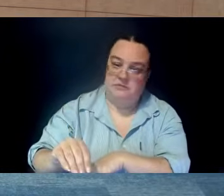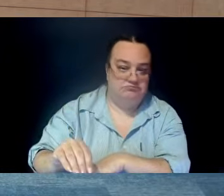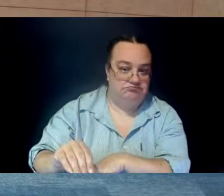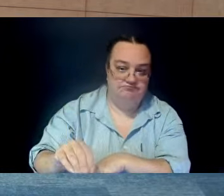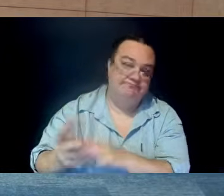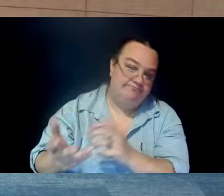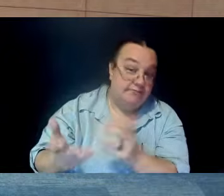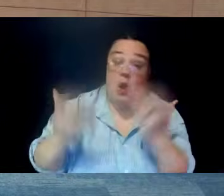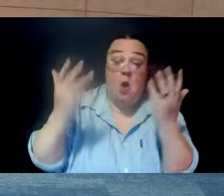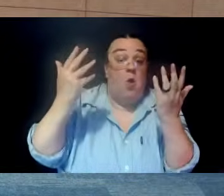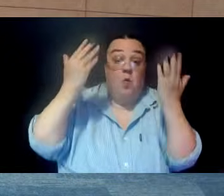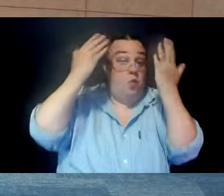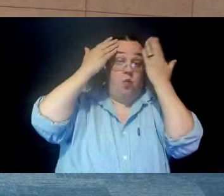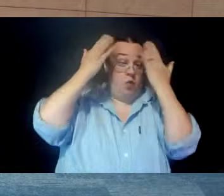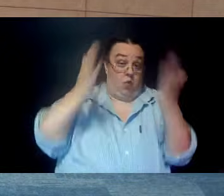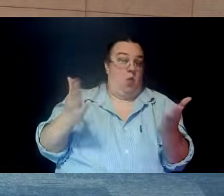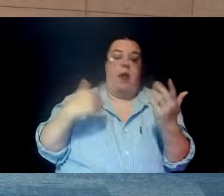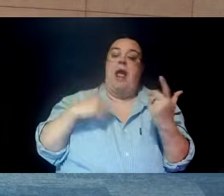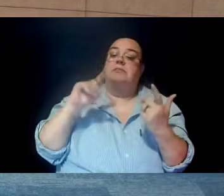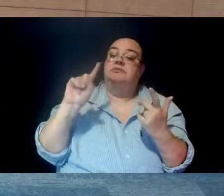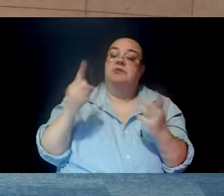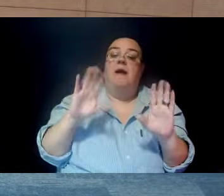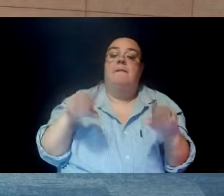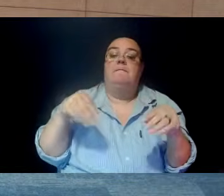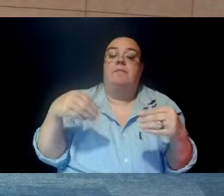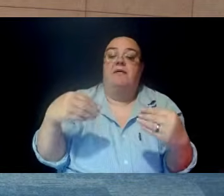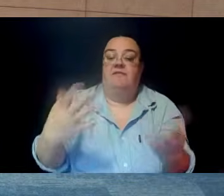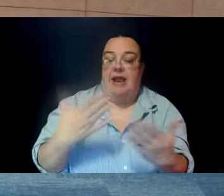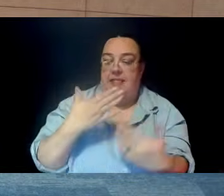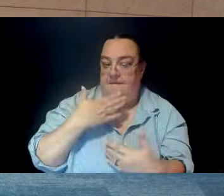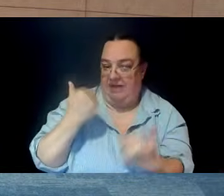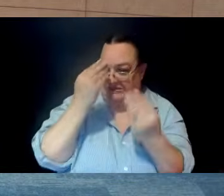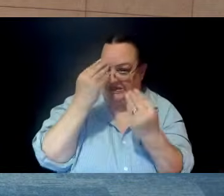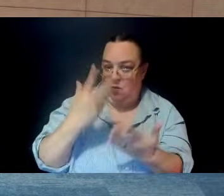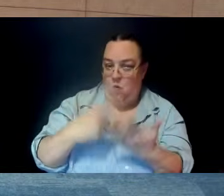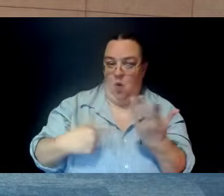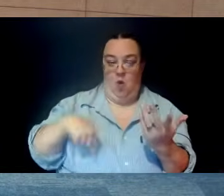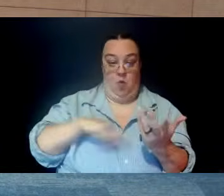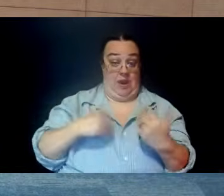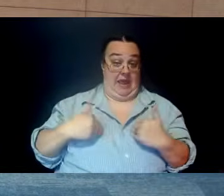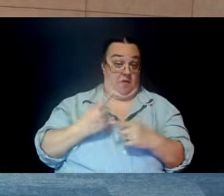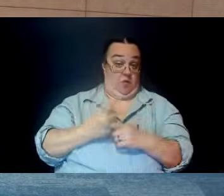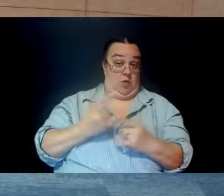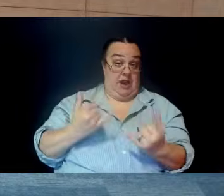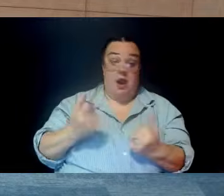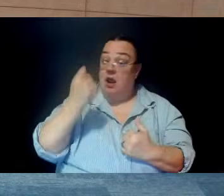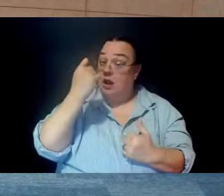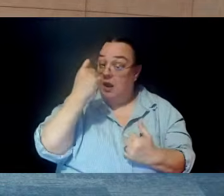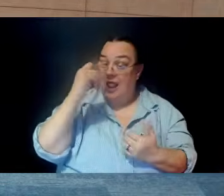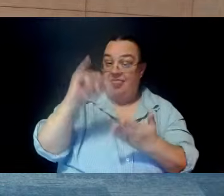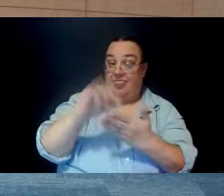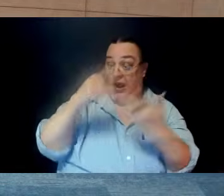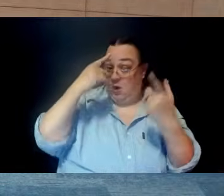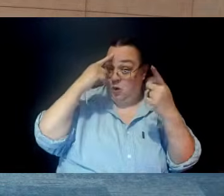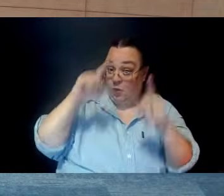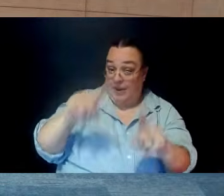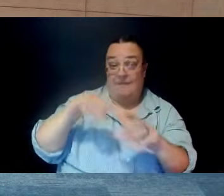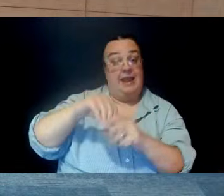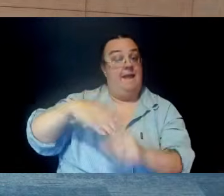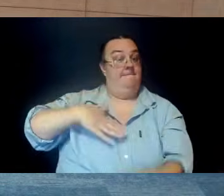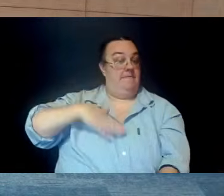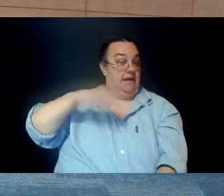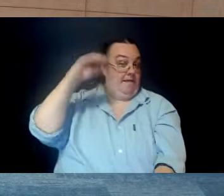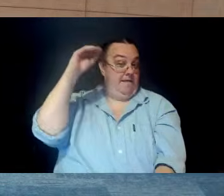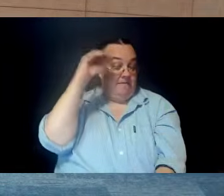We don't know. I'm simply providing the best information that we have at this time. Again, that agreement, in my opinion,